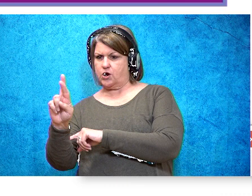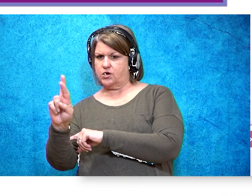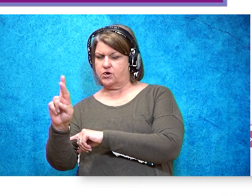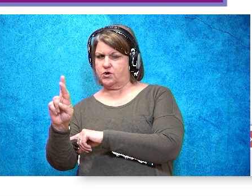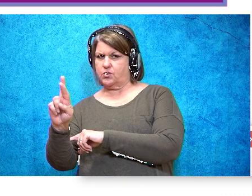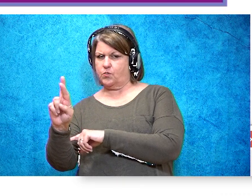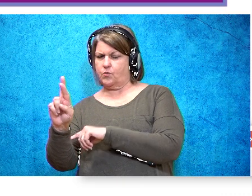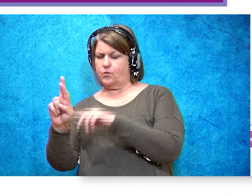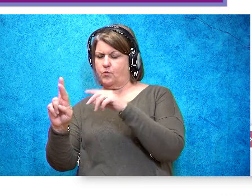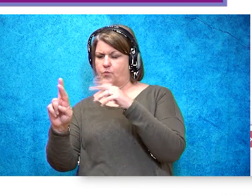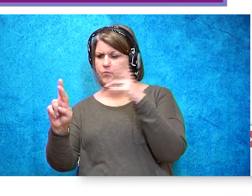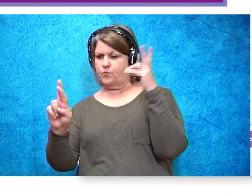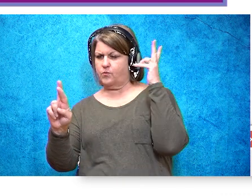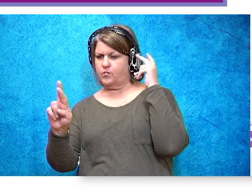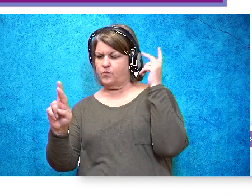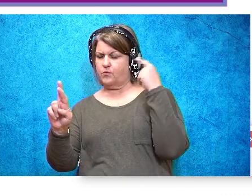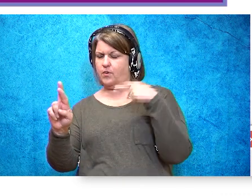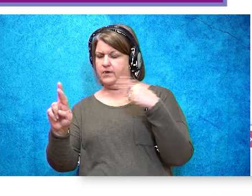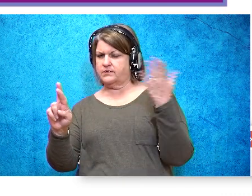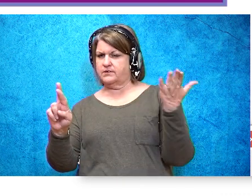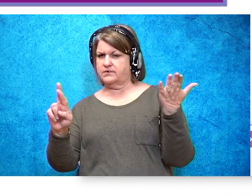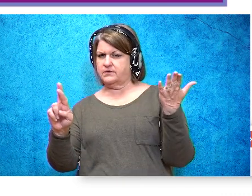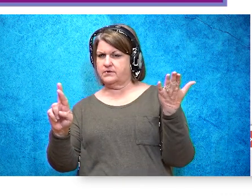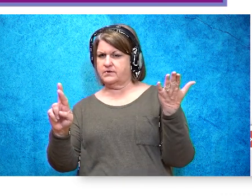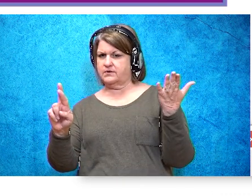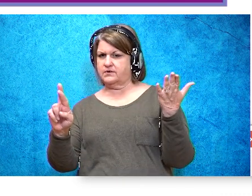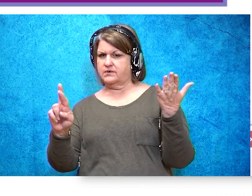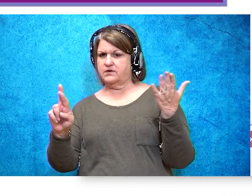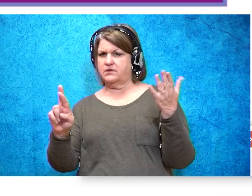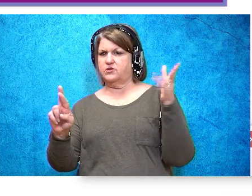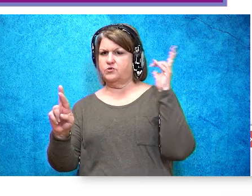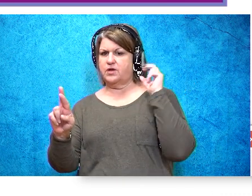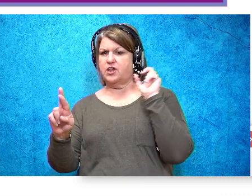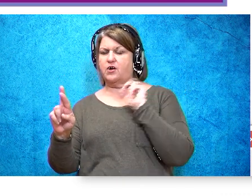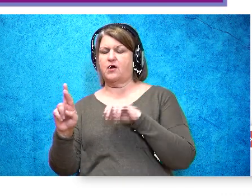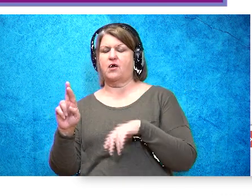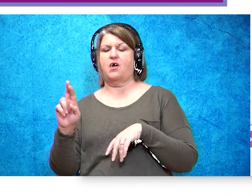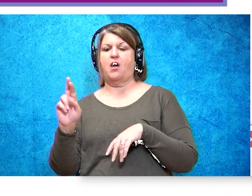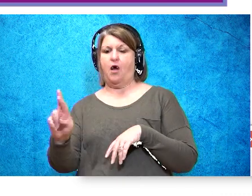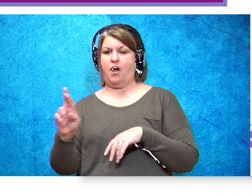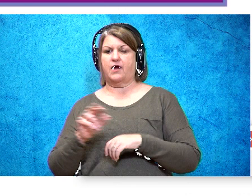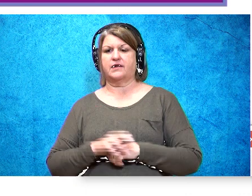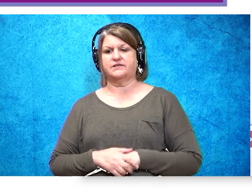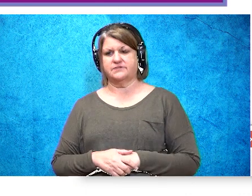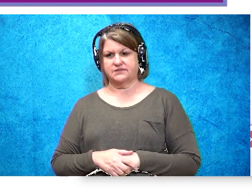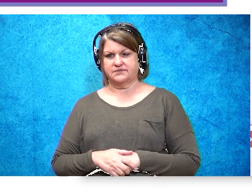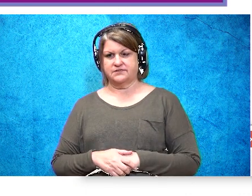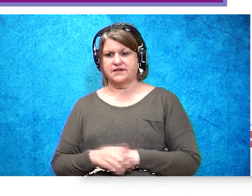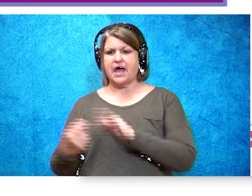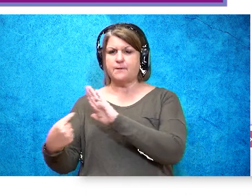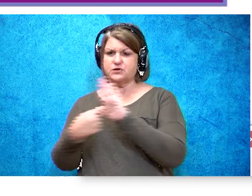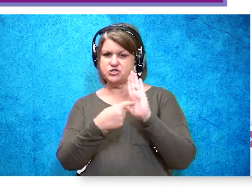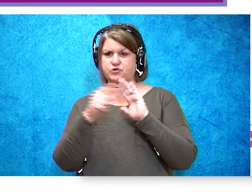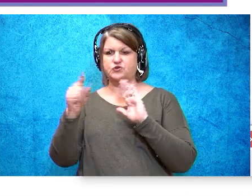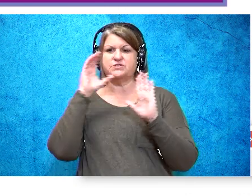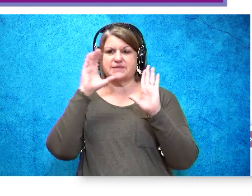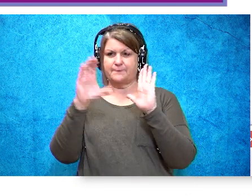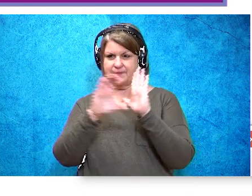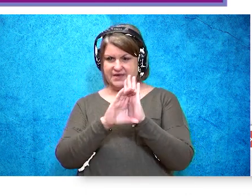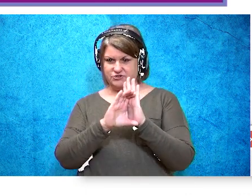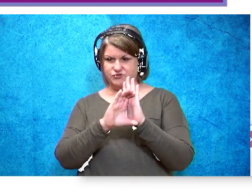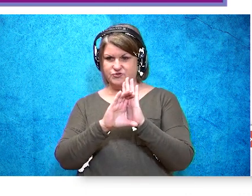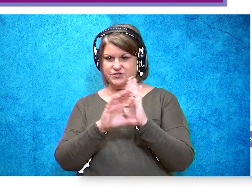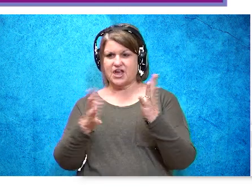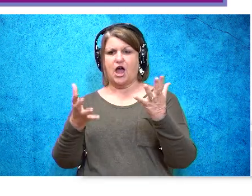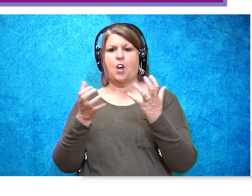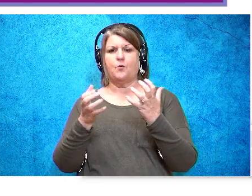star? That's right, you hear the word R. Okay, I'm going to show you some pictures, and I want you to tell